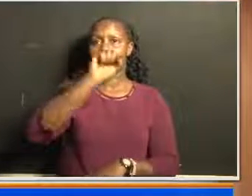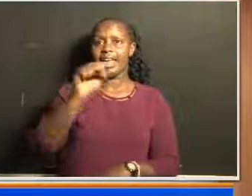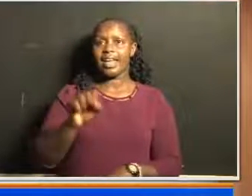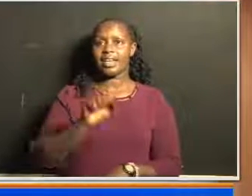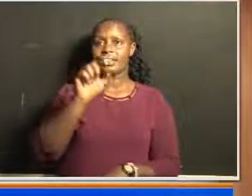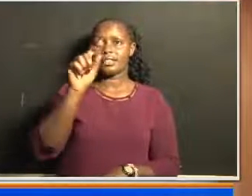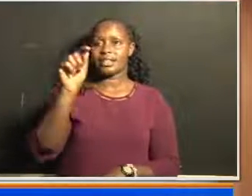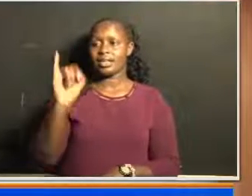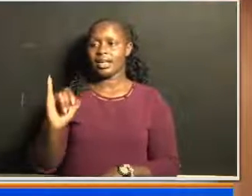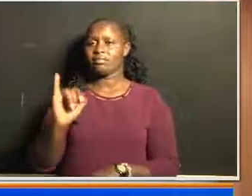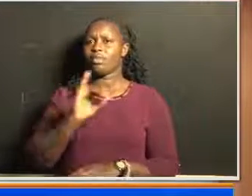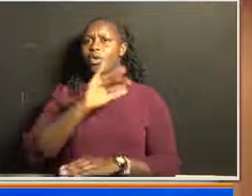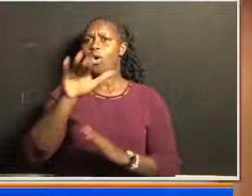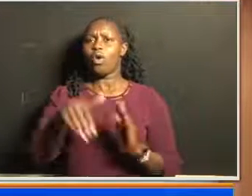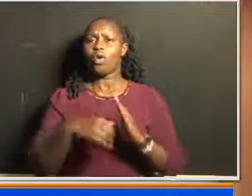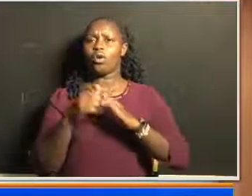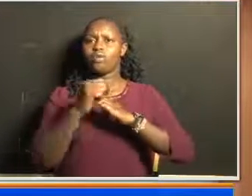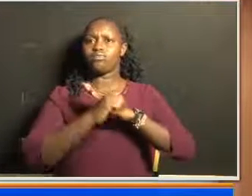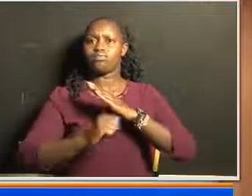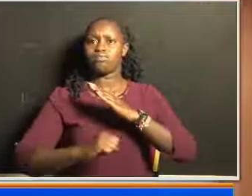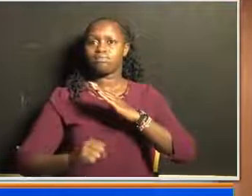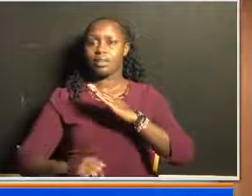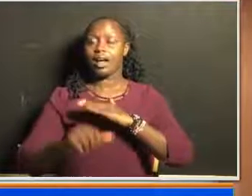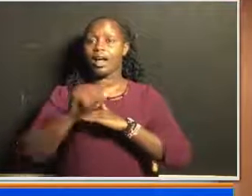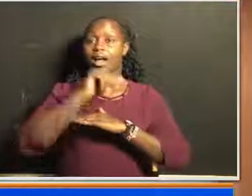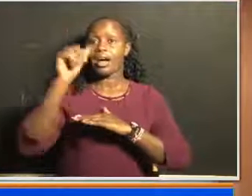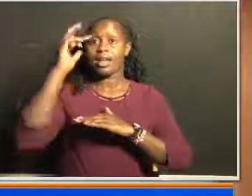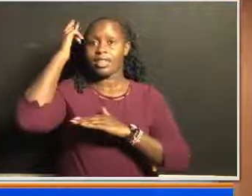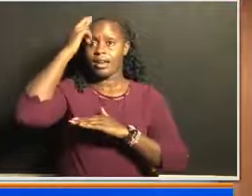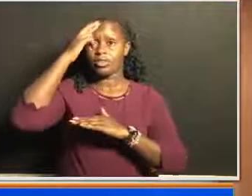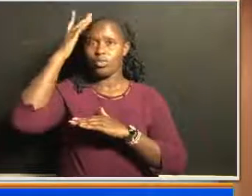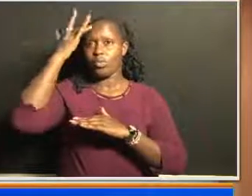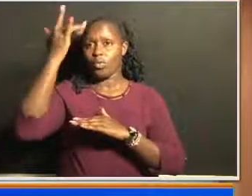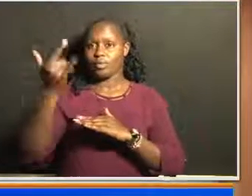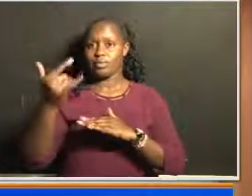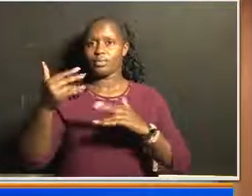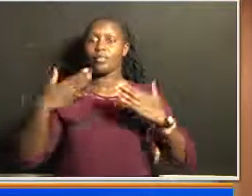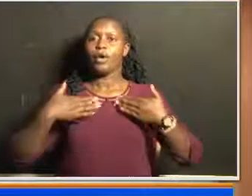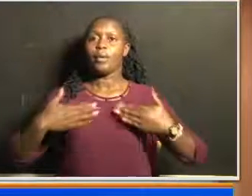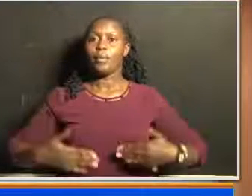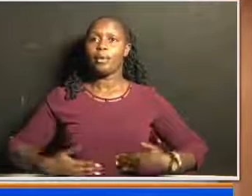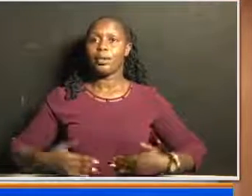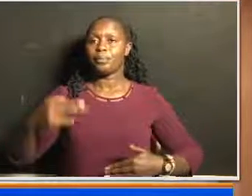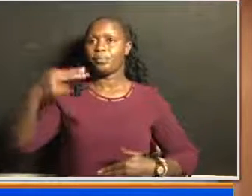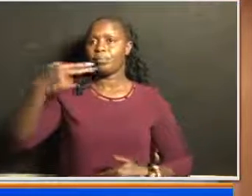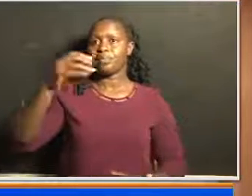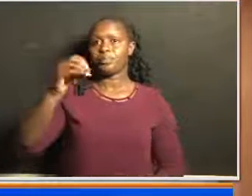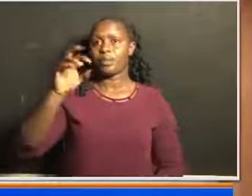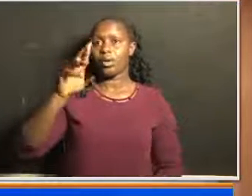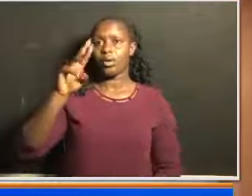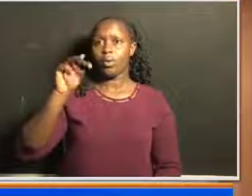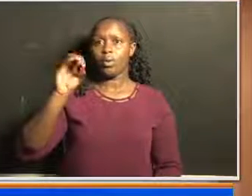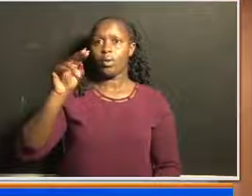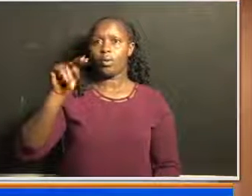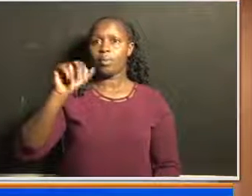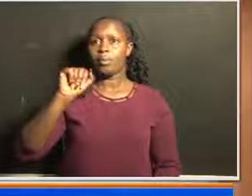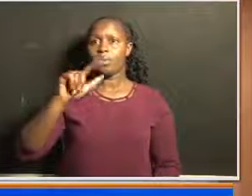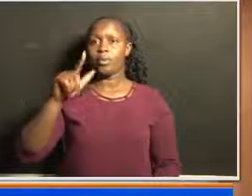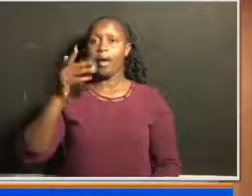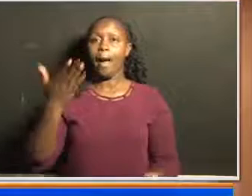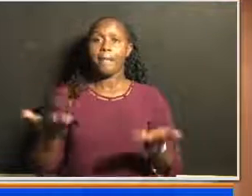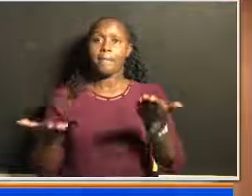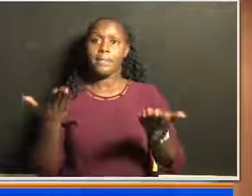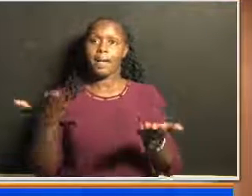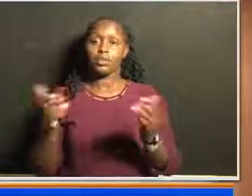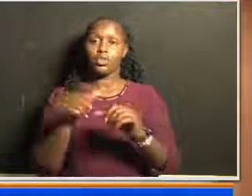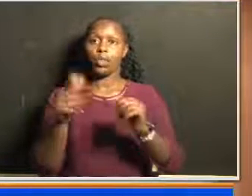Another broad cause is what we call hormonal imbalance, where we just find the hormones of ladies not balanced